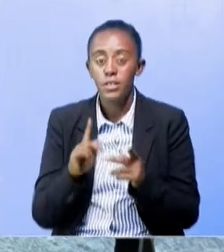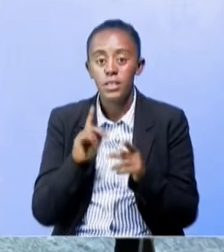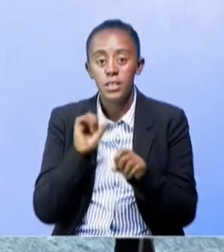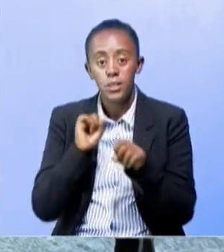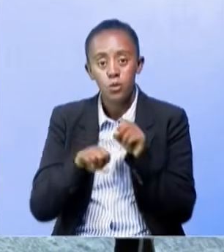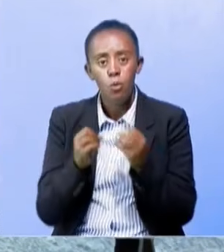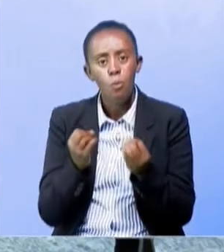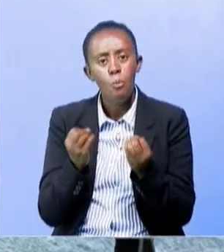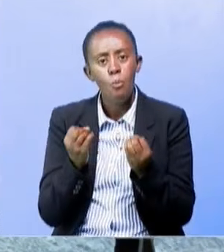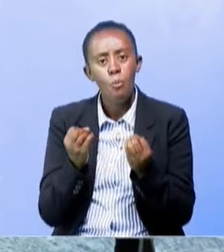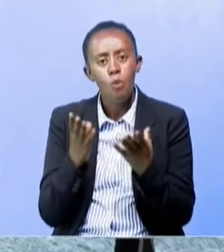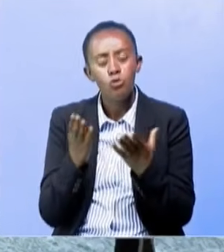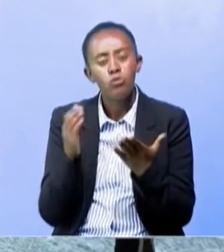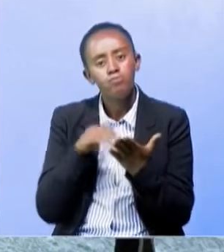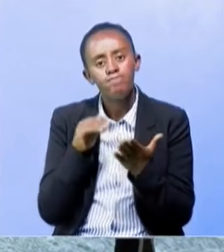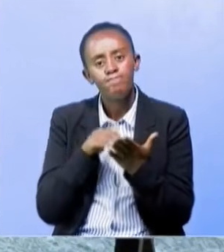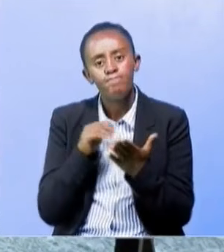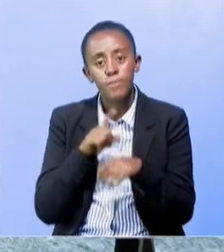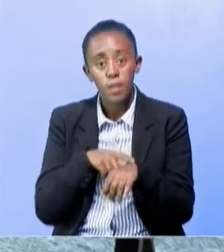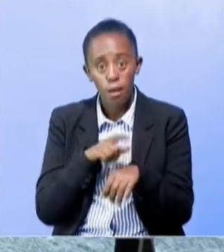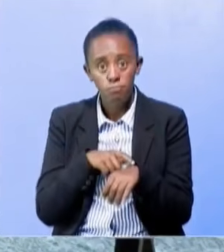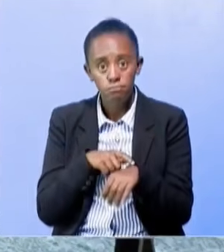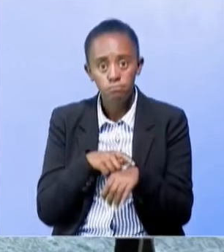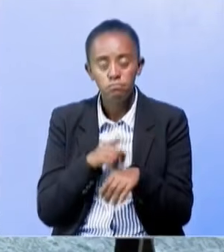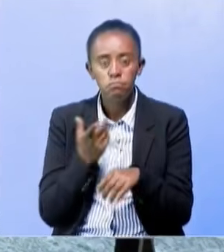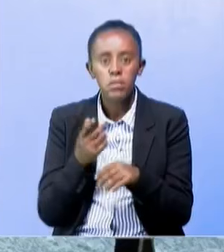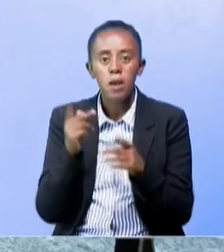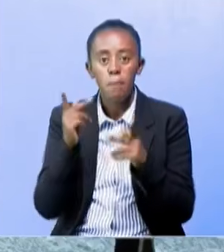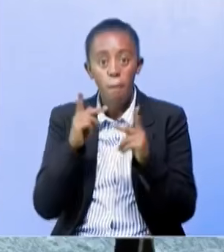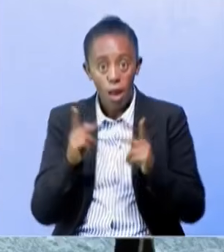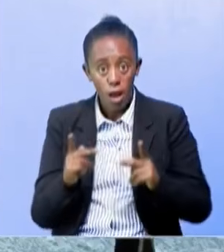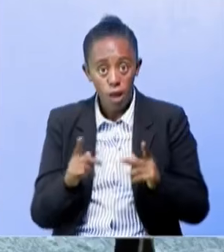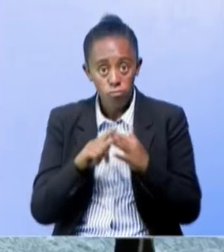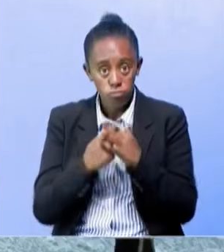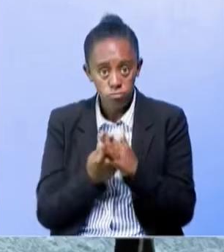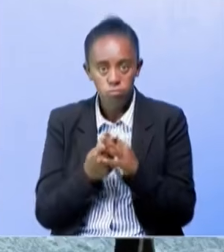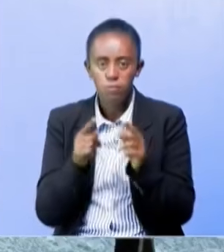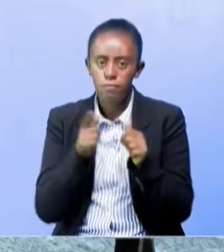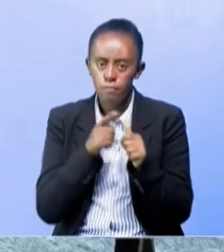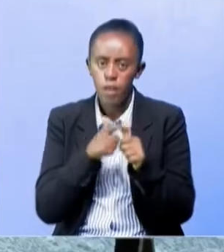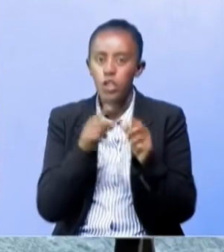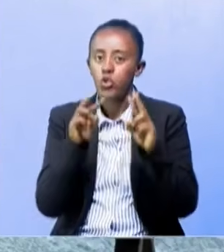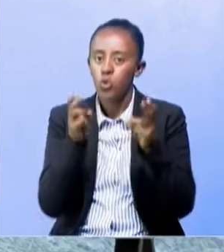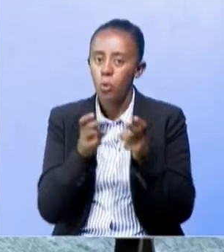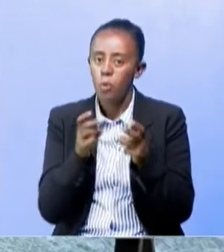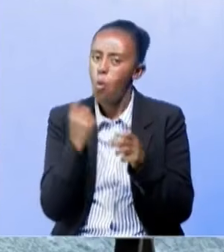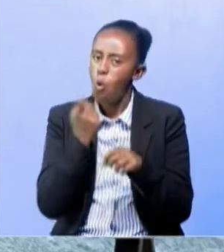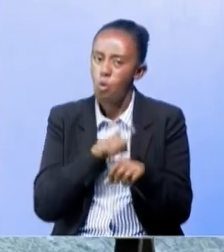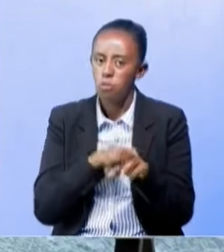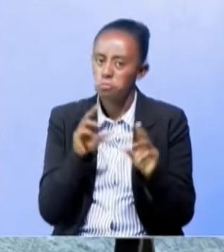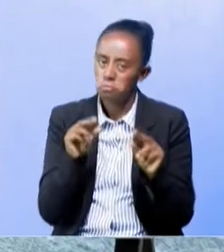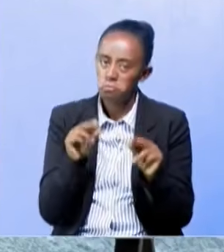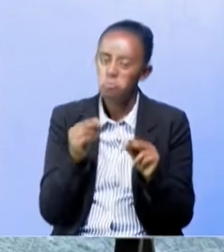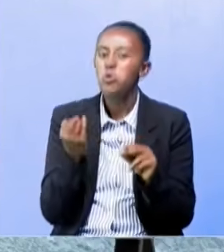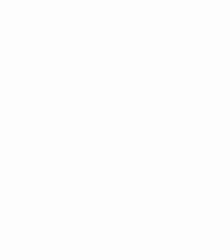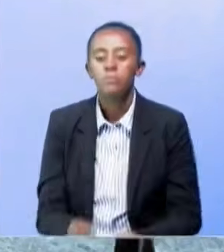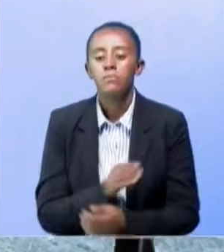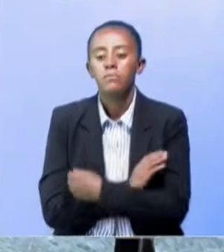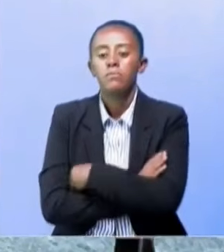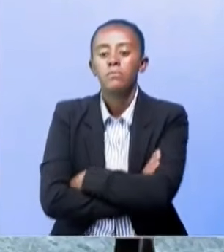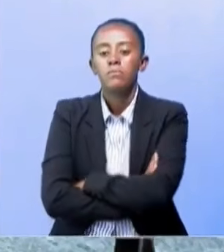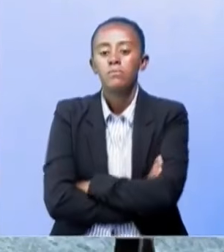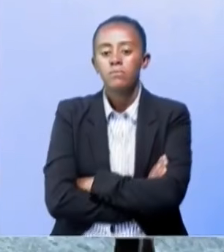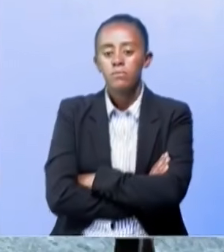So most of the time, our paragraph starts from what? Topic sentence, but not always. Then,